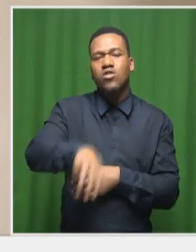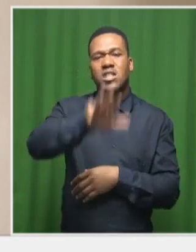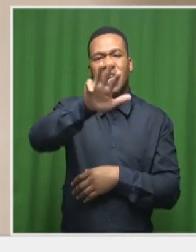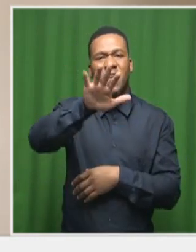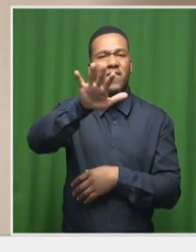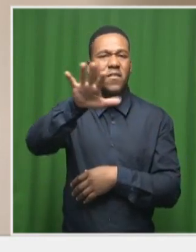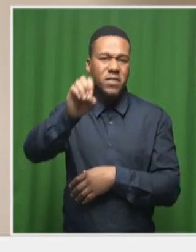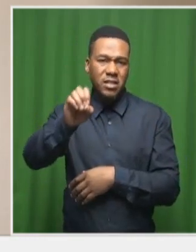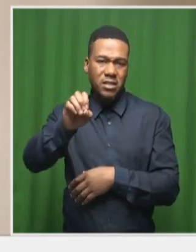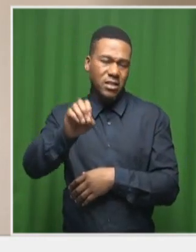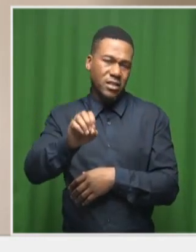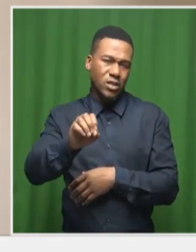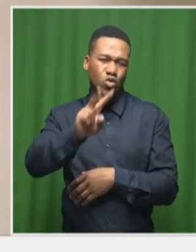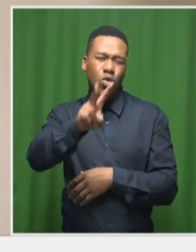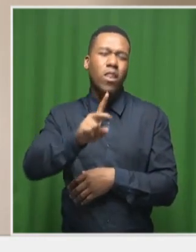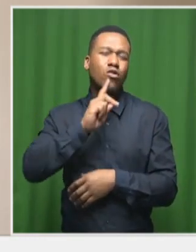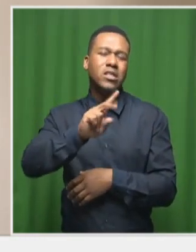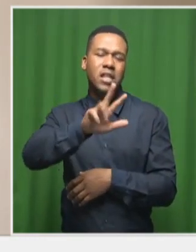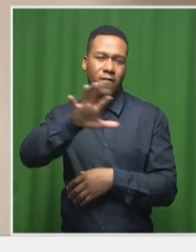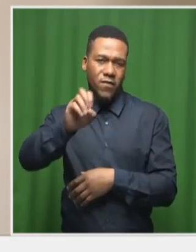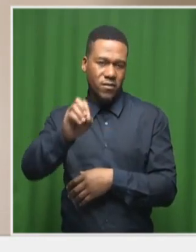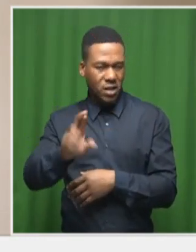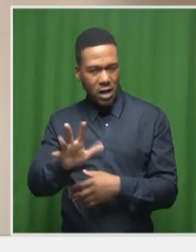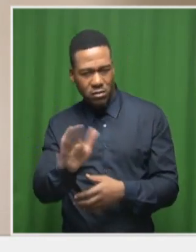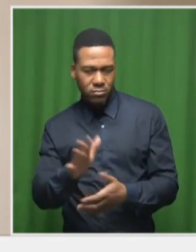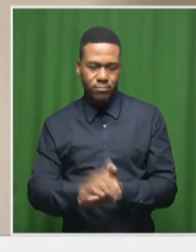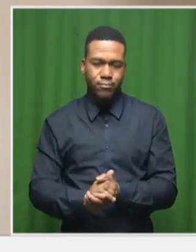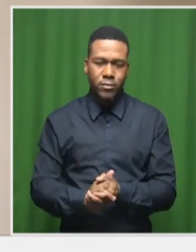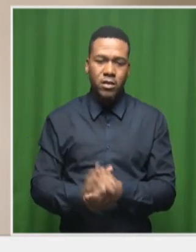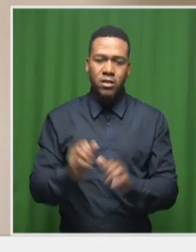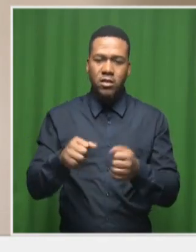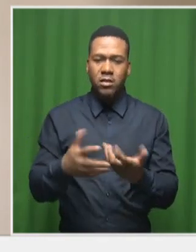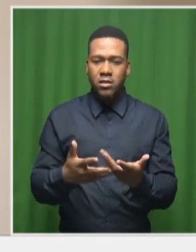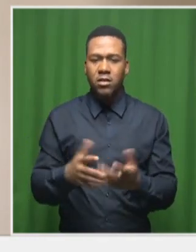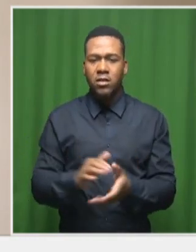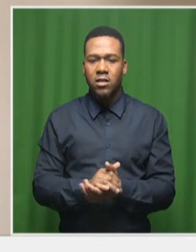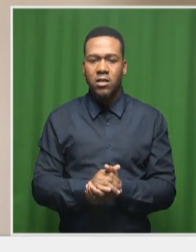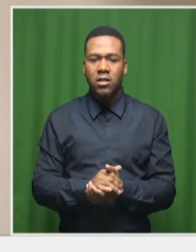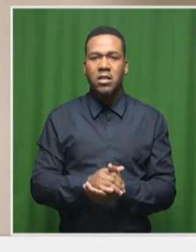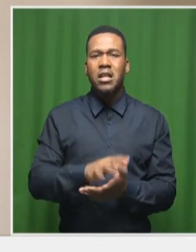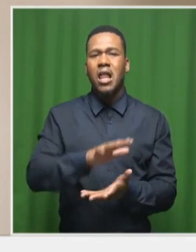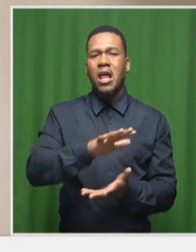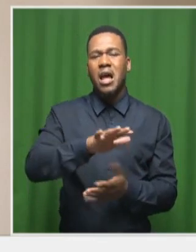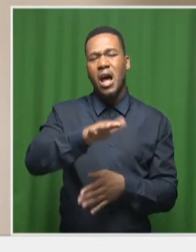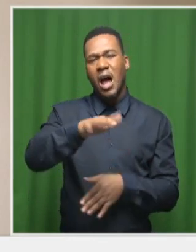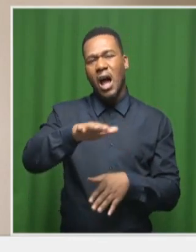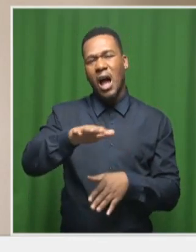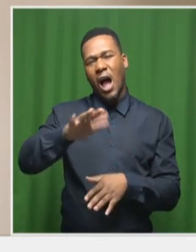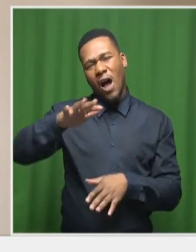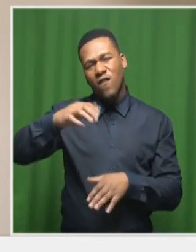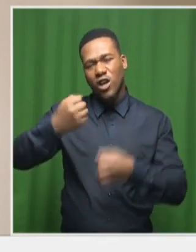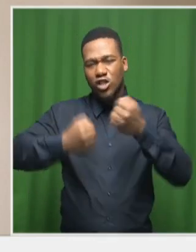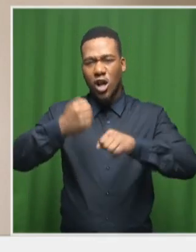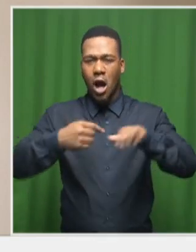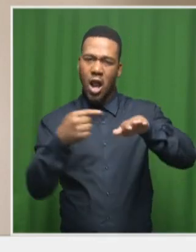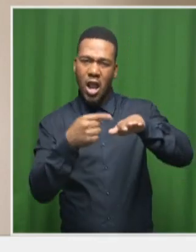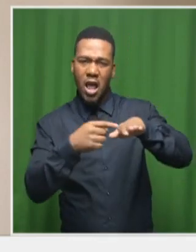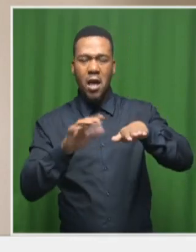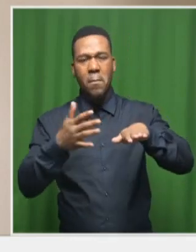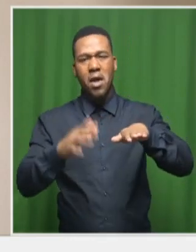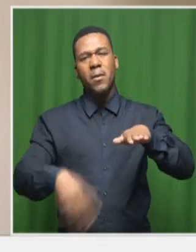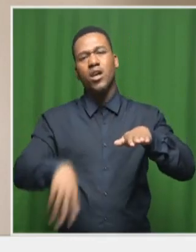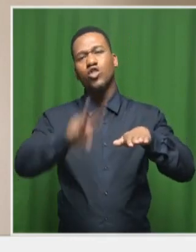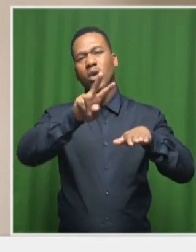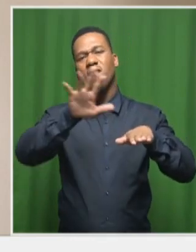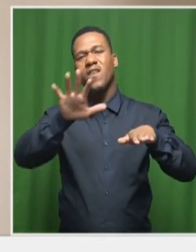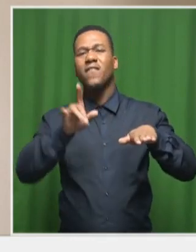VAT. So you're looking at sort of an install cost on an average vehicle of between 25 and 35,000